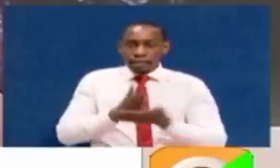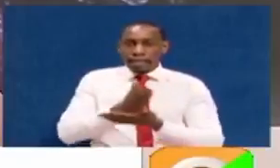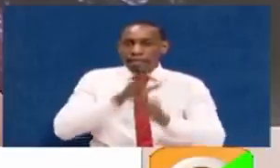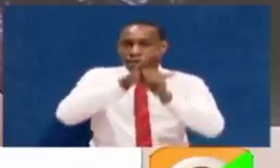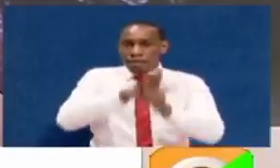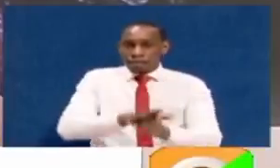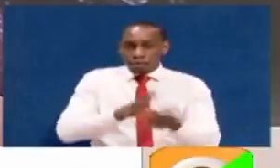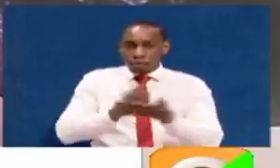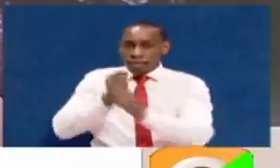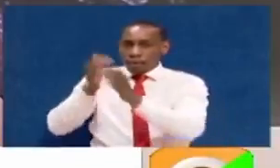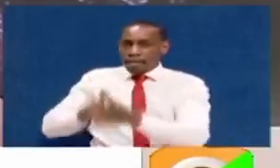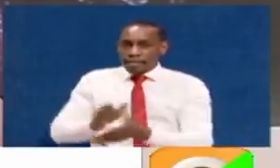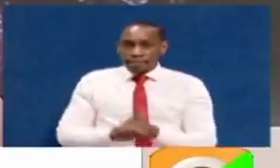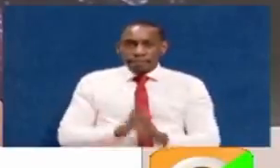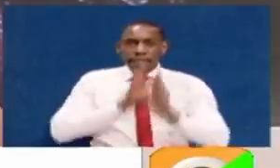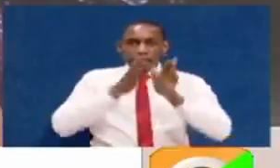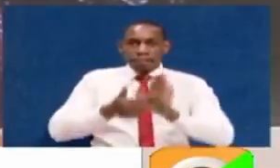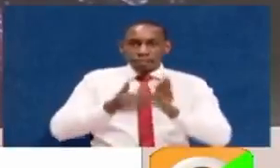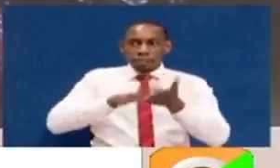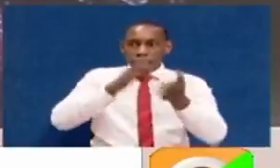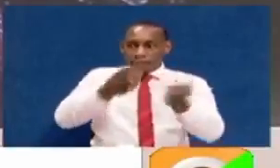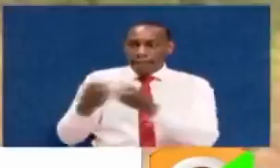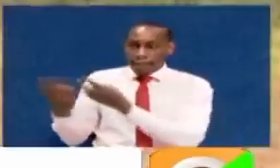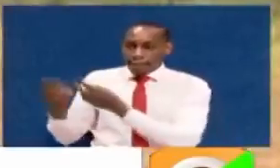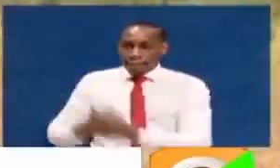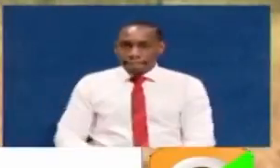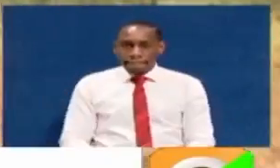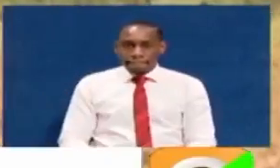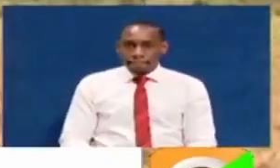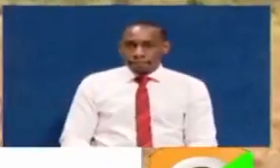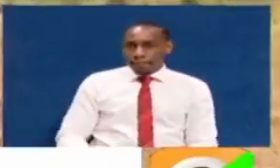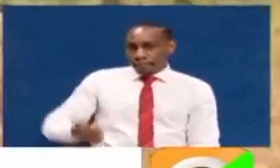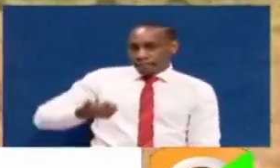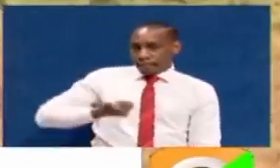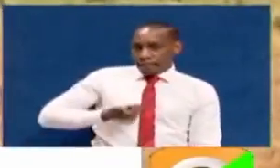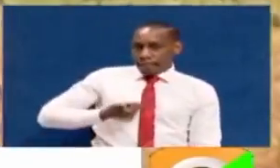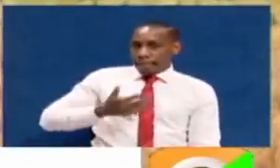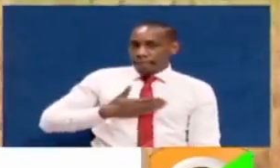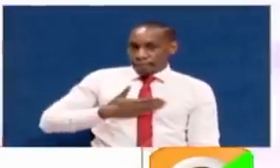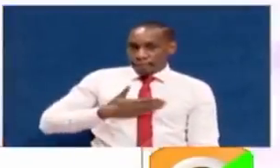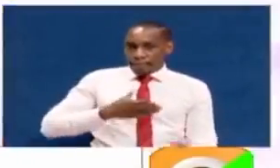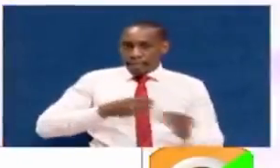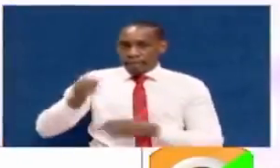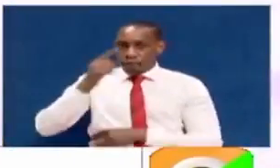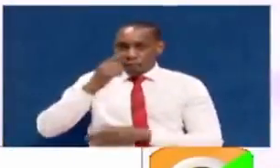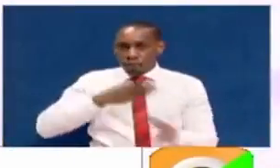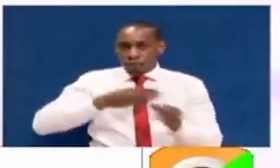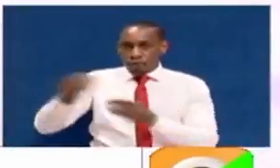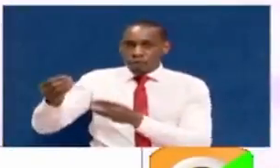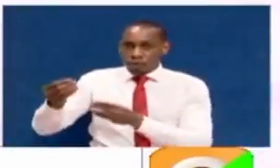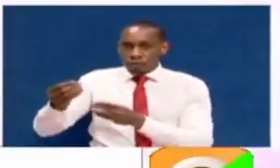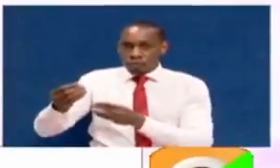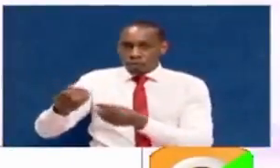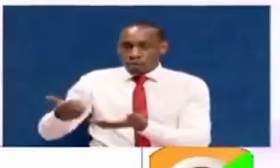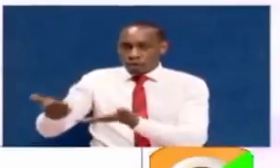abuses by its staff. Faisal Ahmed has more. Mimi msichana yangu alitoka nyumbani anaenda kuvunja